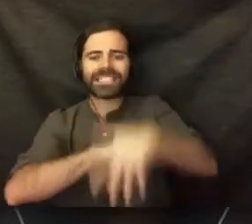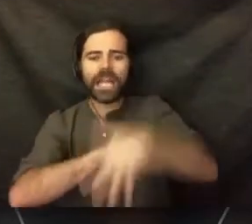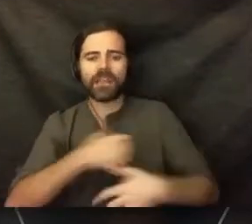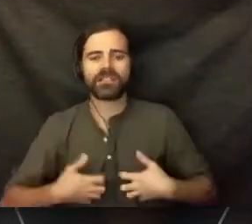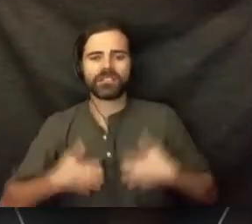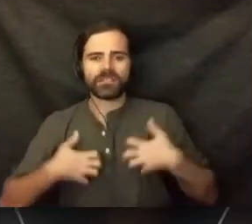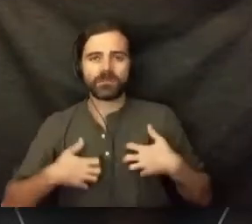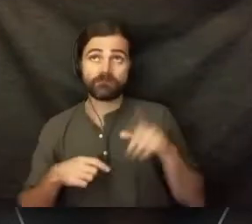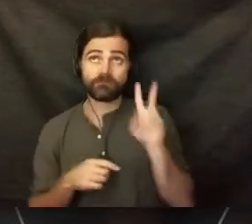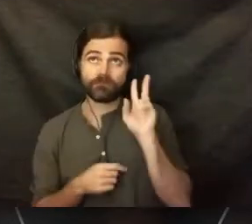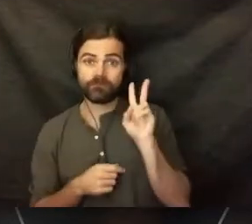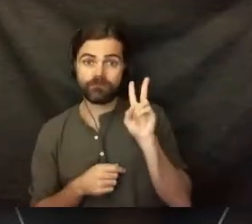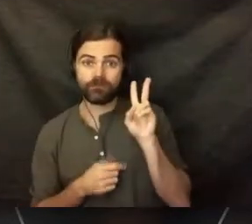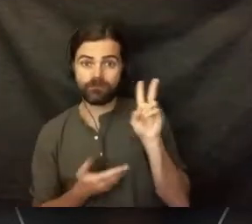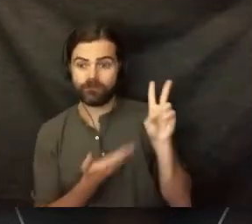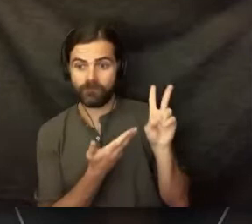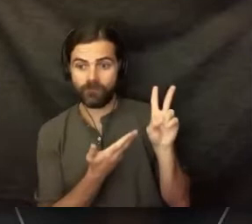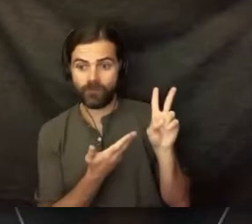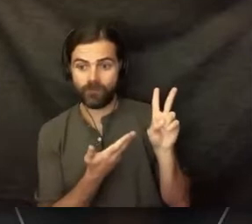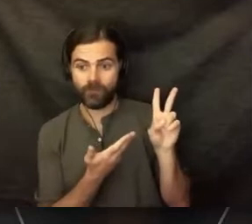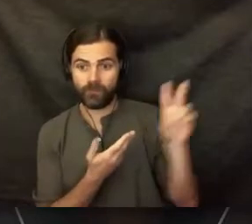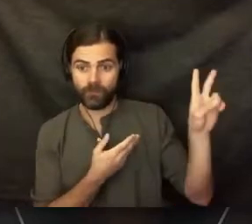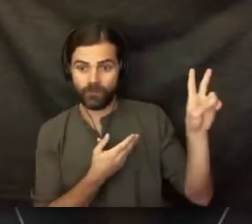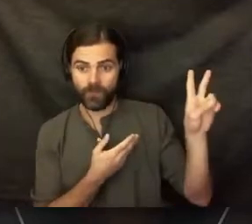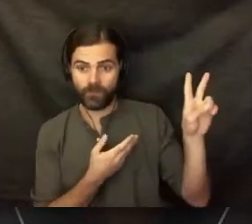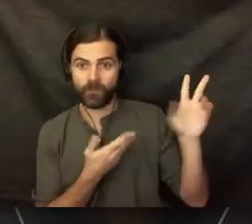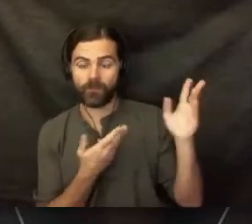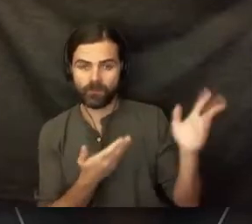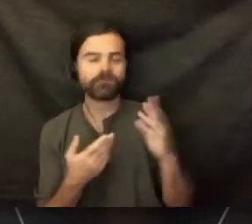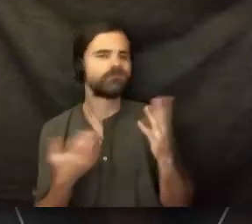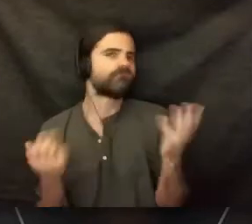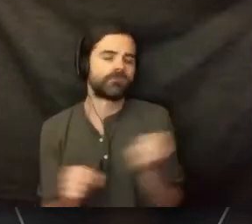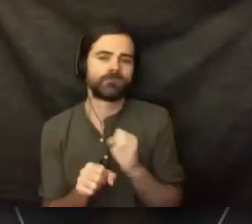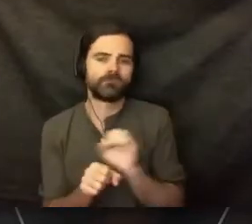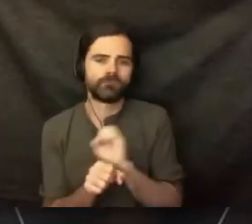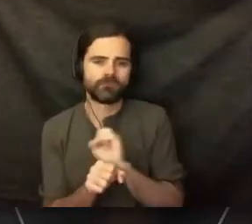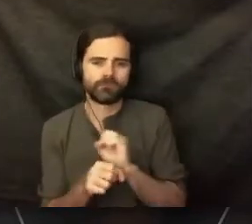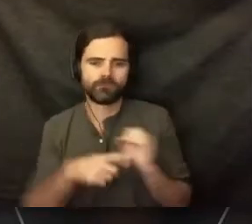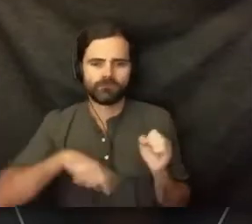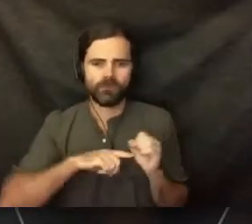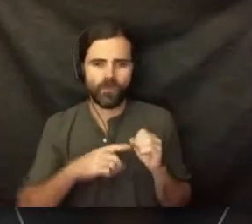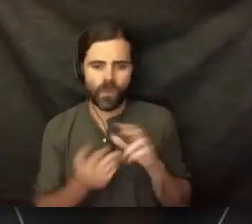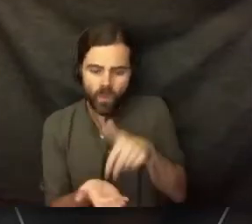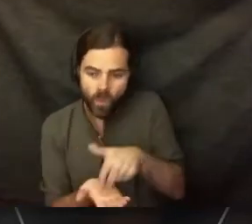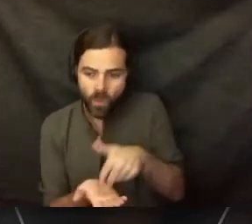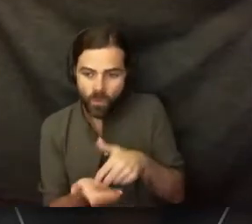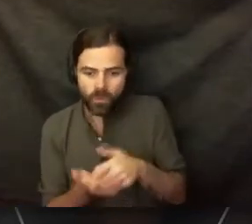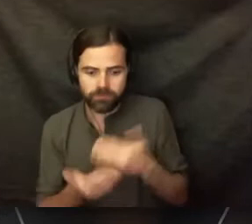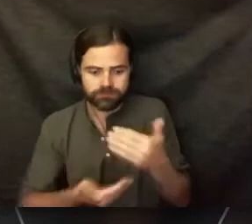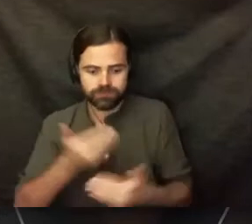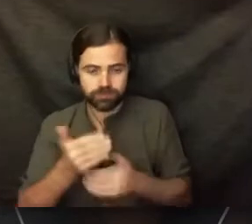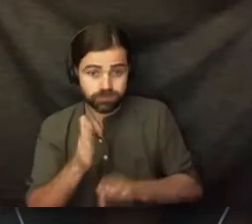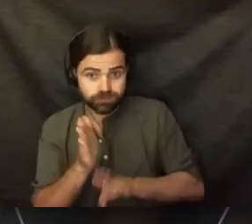which I think will be fundamentally transformed, and how we physically work, live, consume, operate in this world.